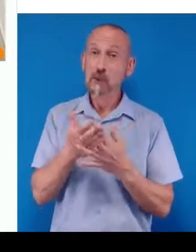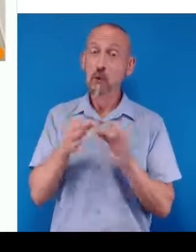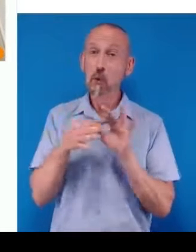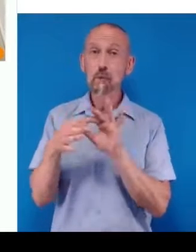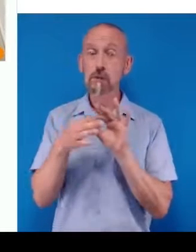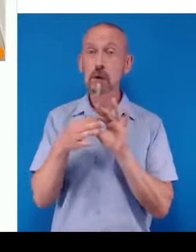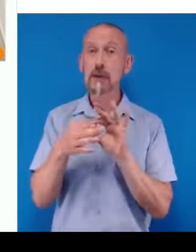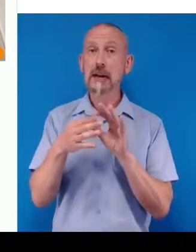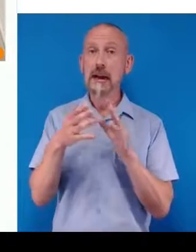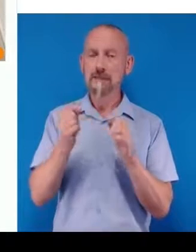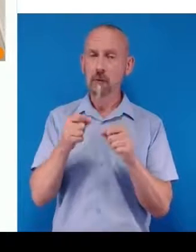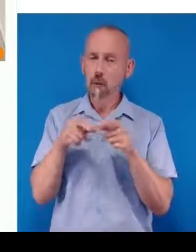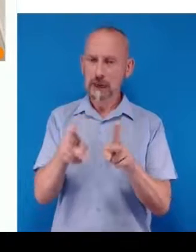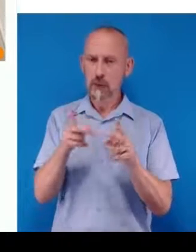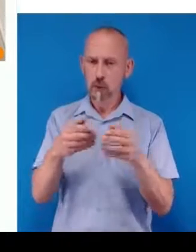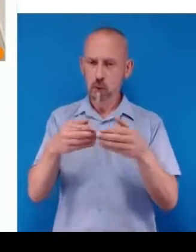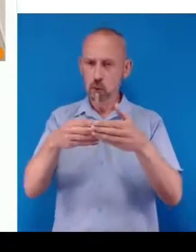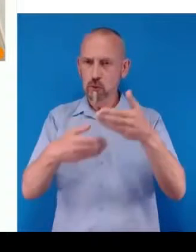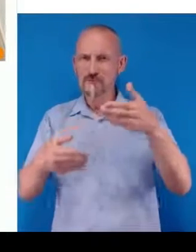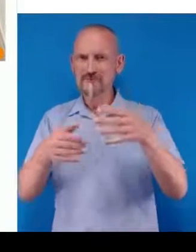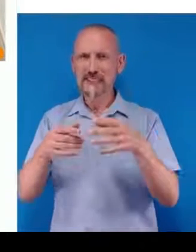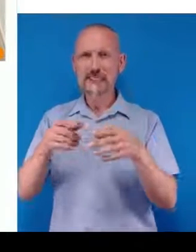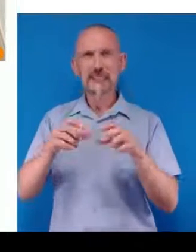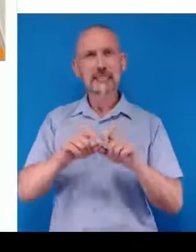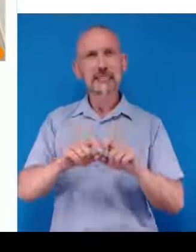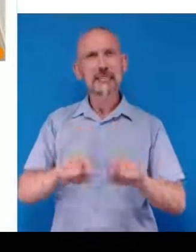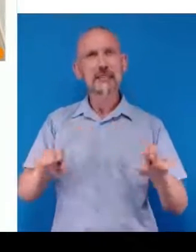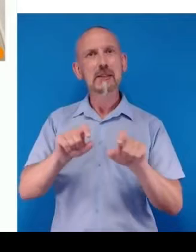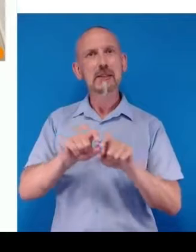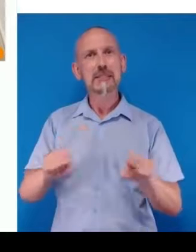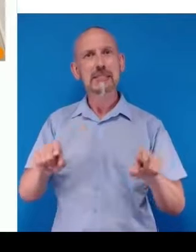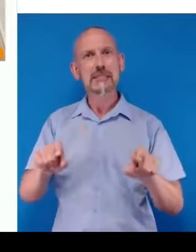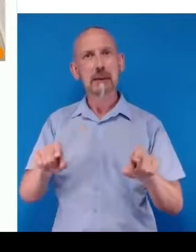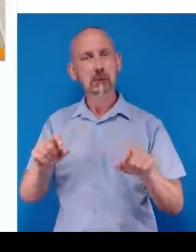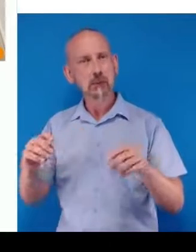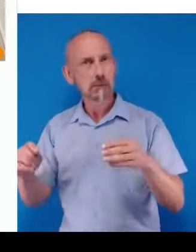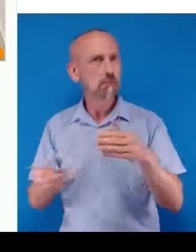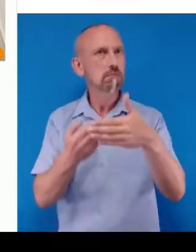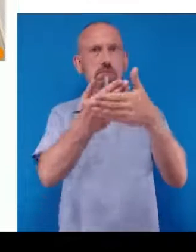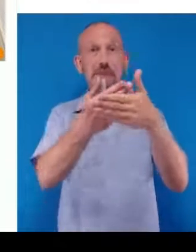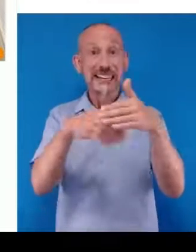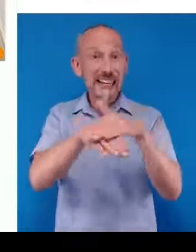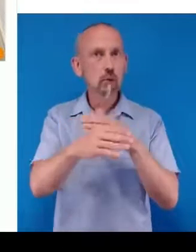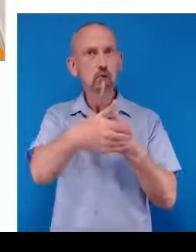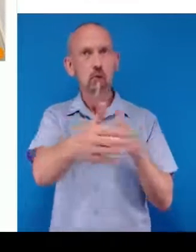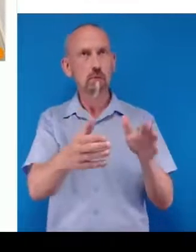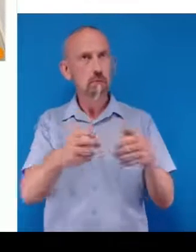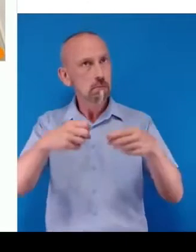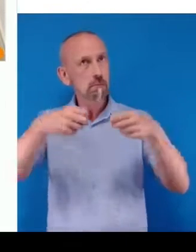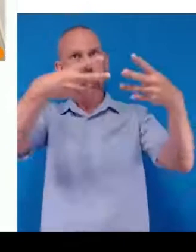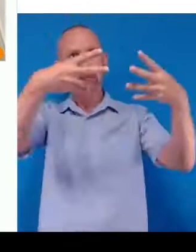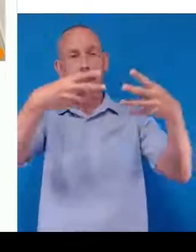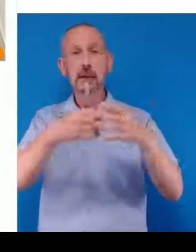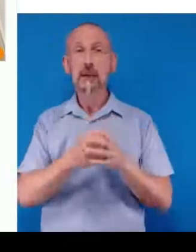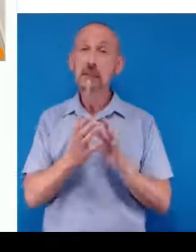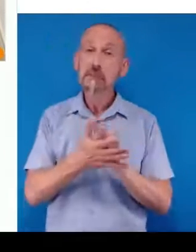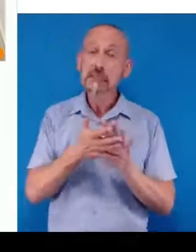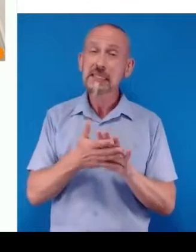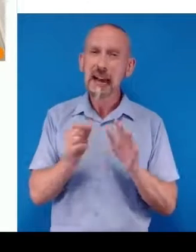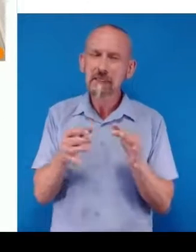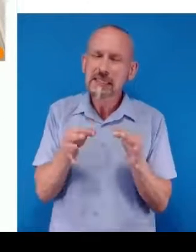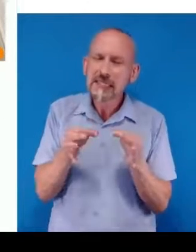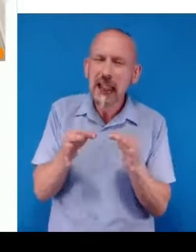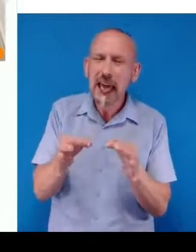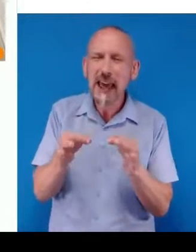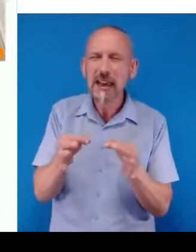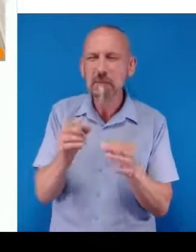it adds tiny delays, so the captions are real time. And we're working on a solution to take the sign language feed out and be able to